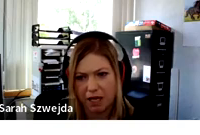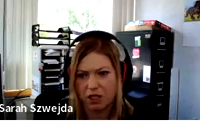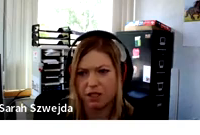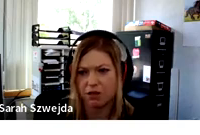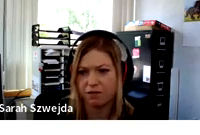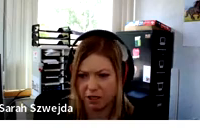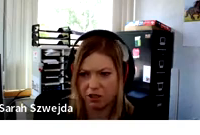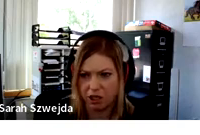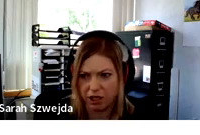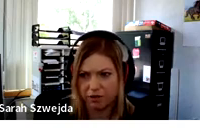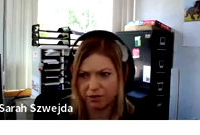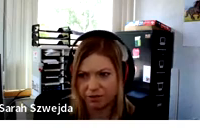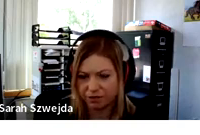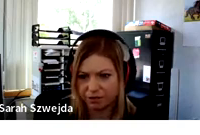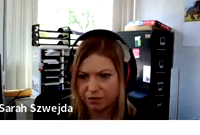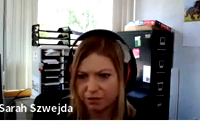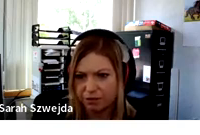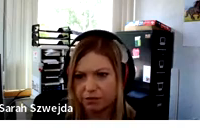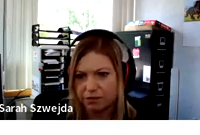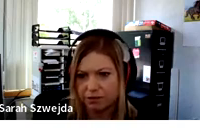Facebook page for instruction.